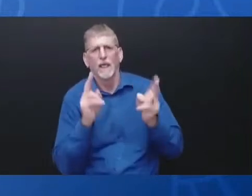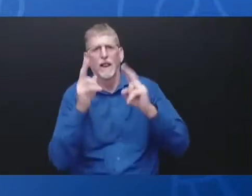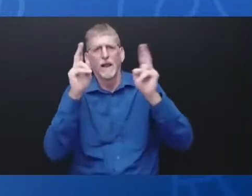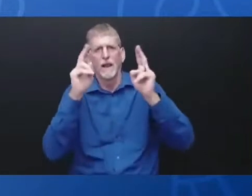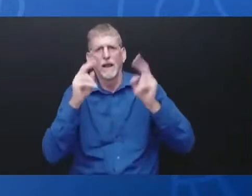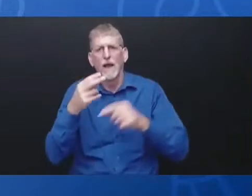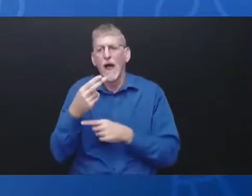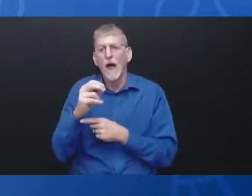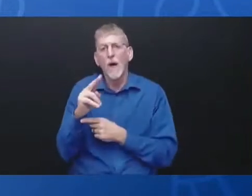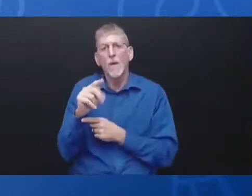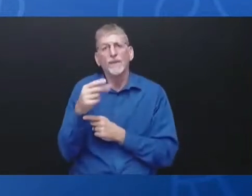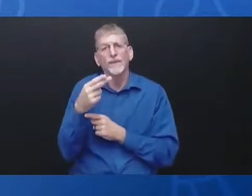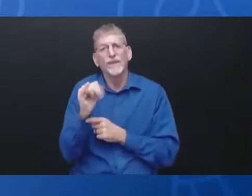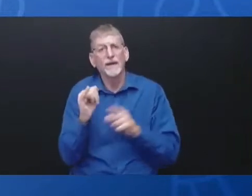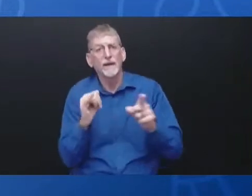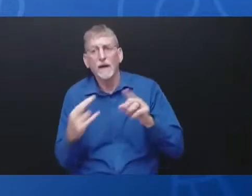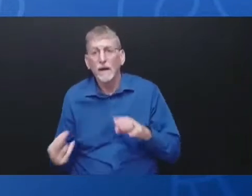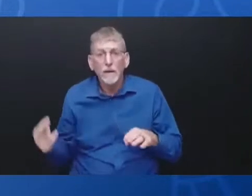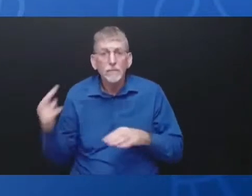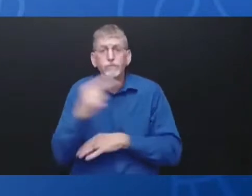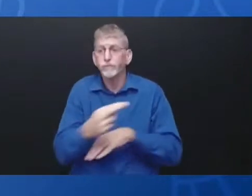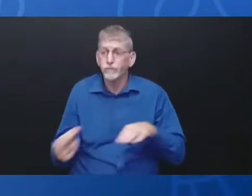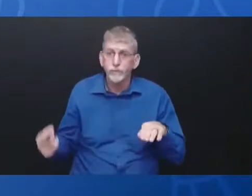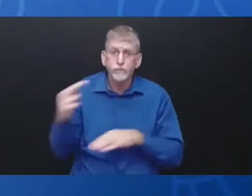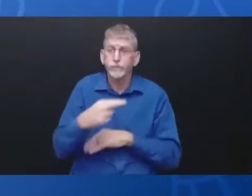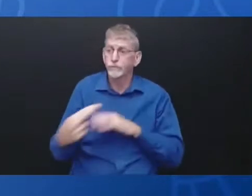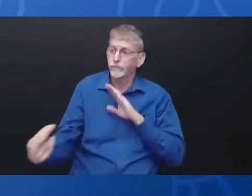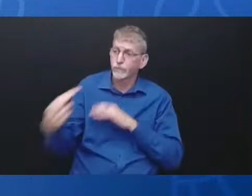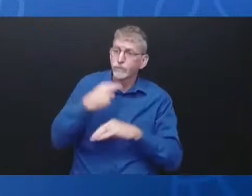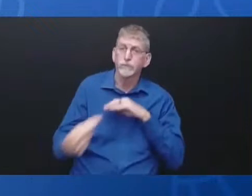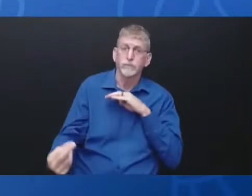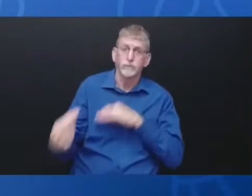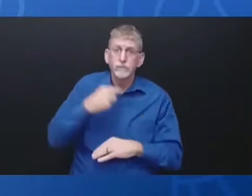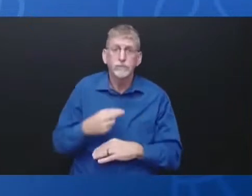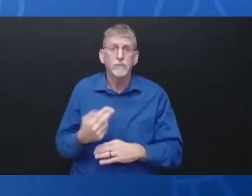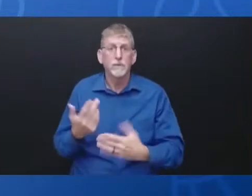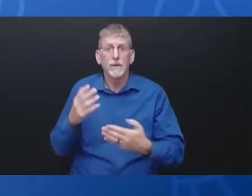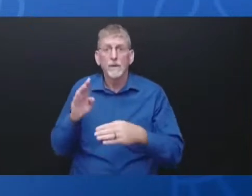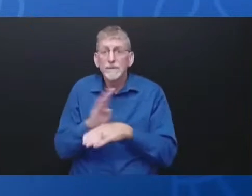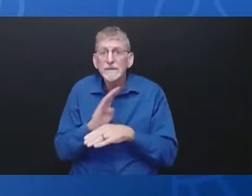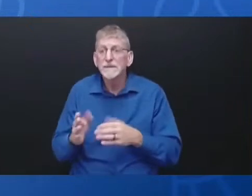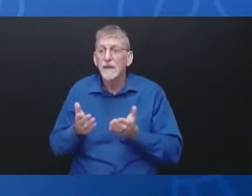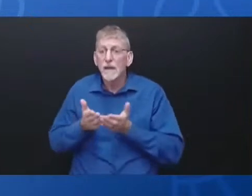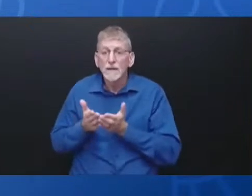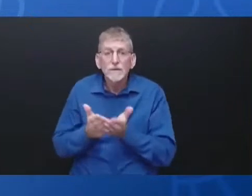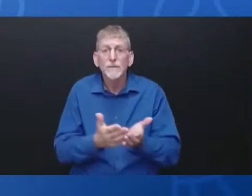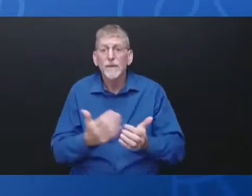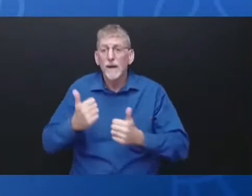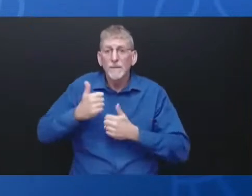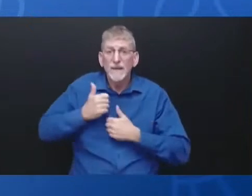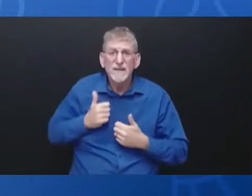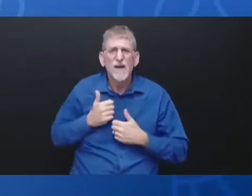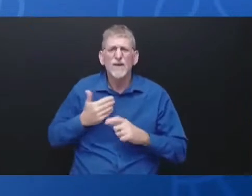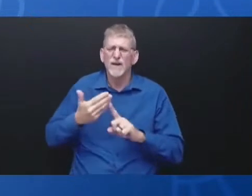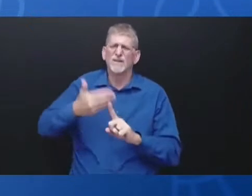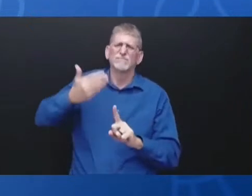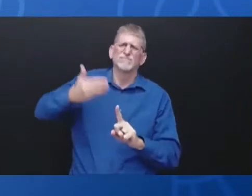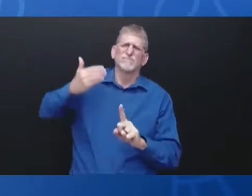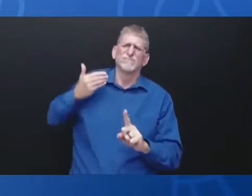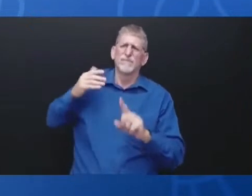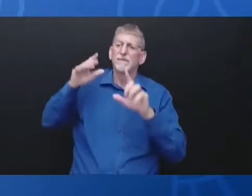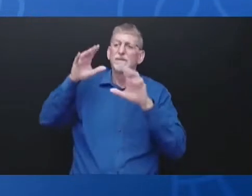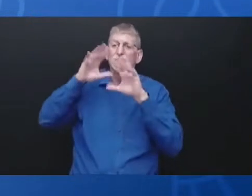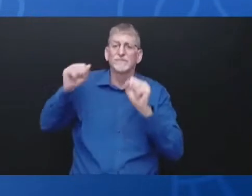attacking both commercial and military ships, what the previous administration did is they would do one strike as